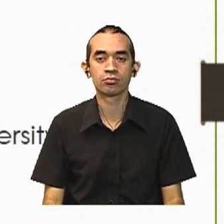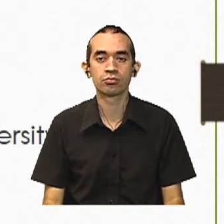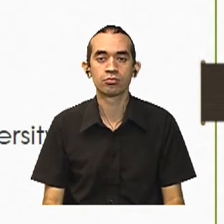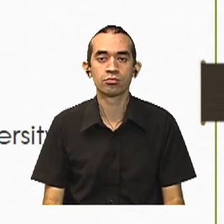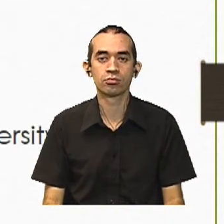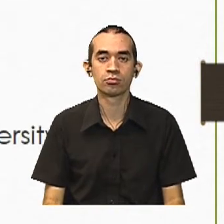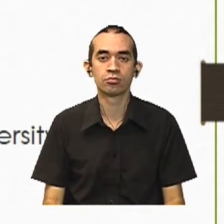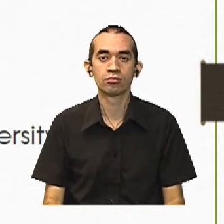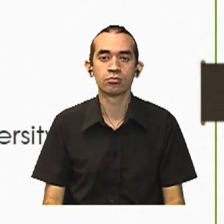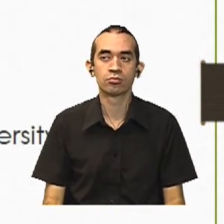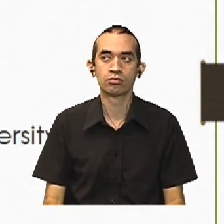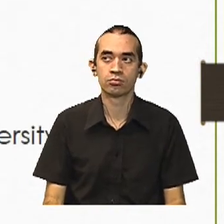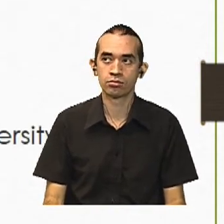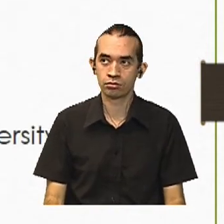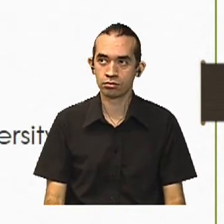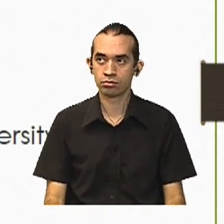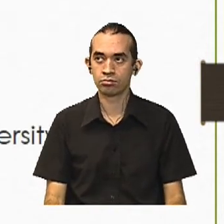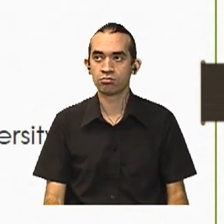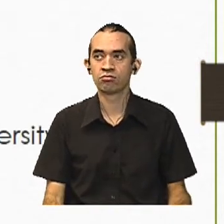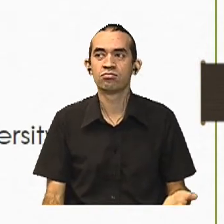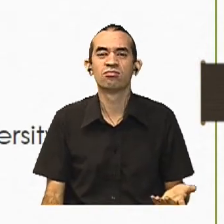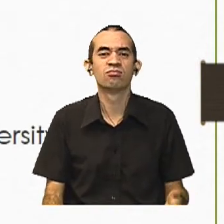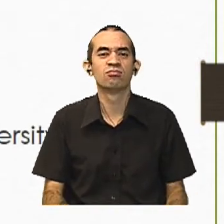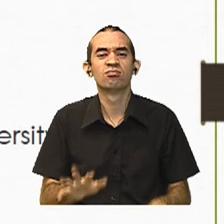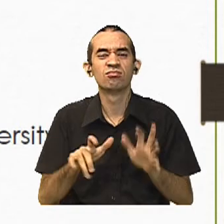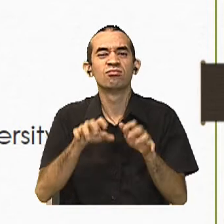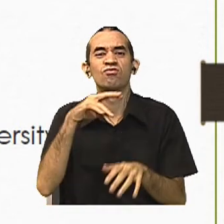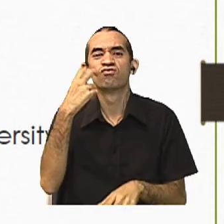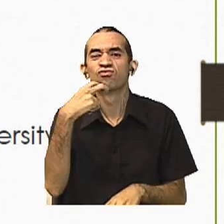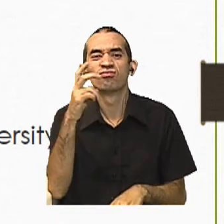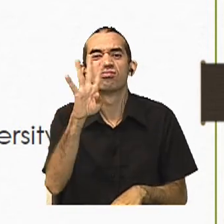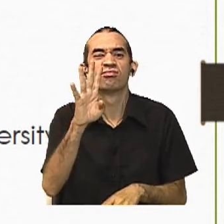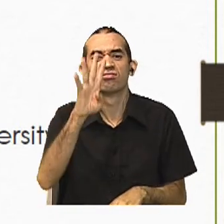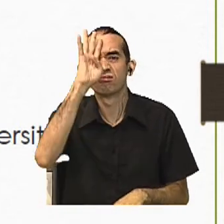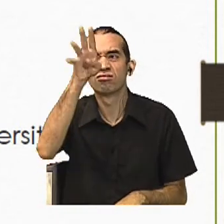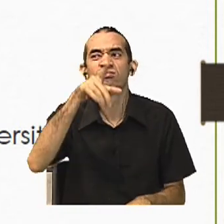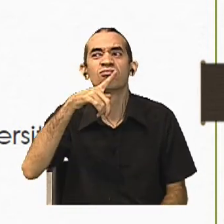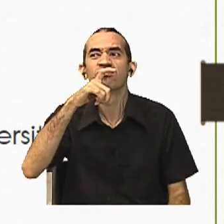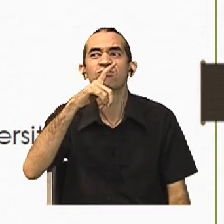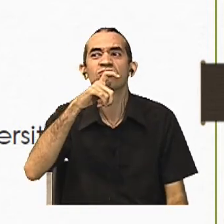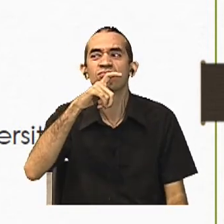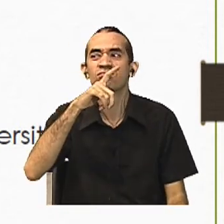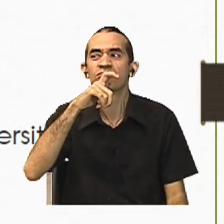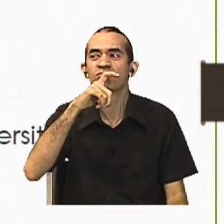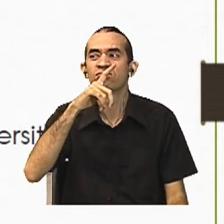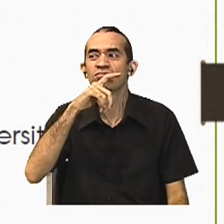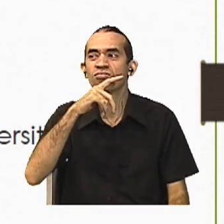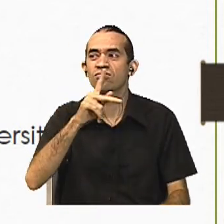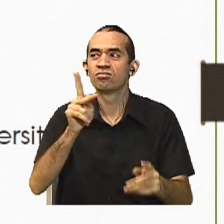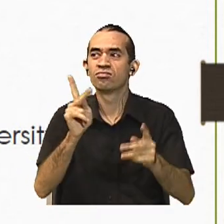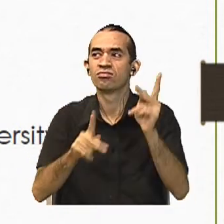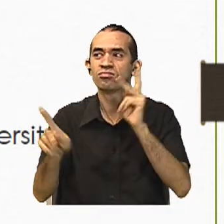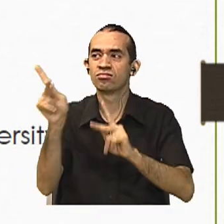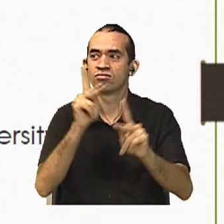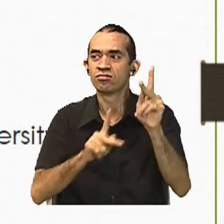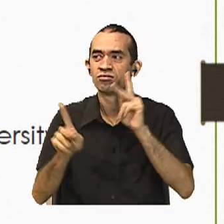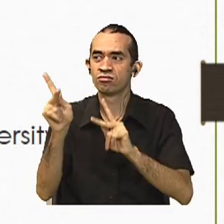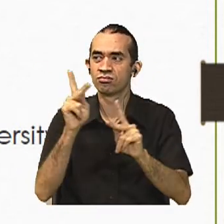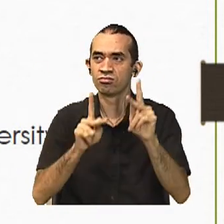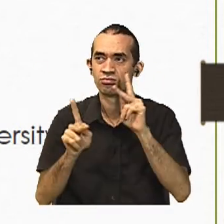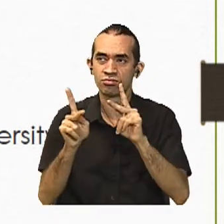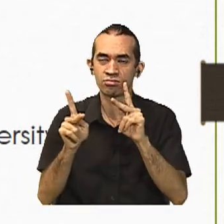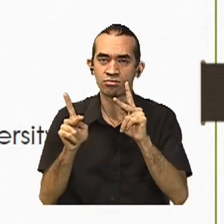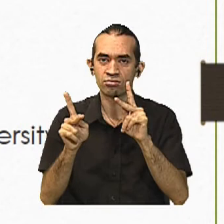And it is, who invented the lip reading computer? People